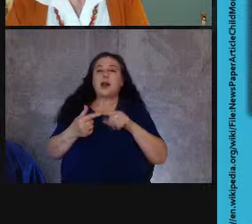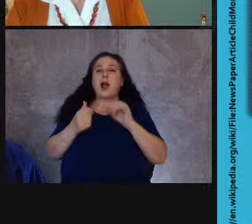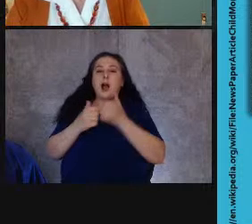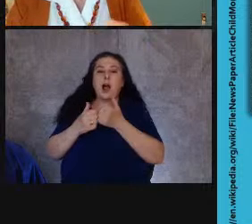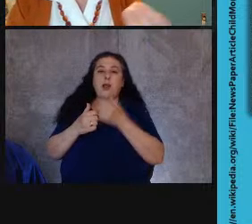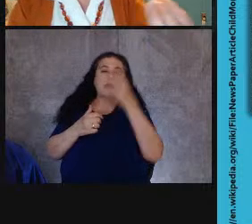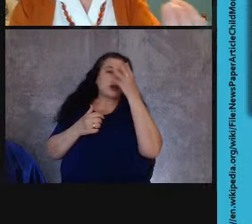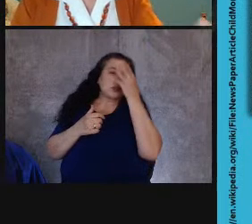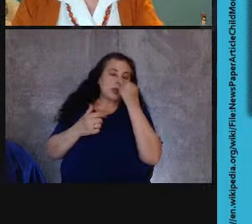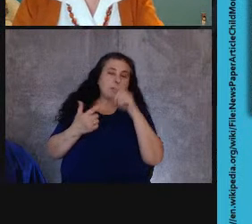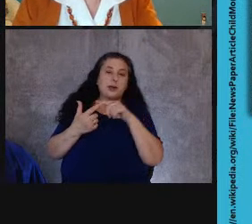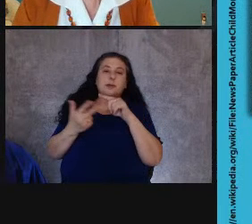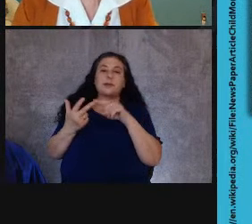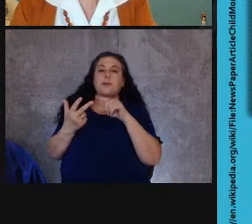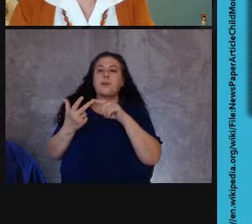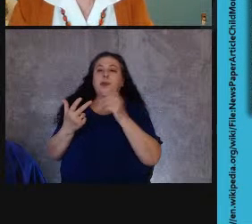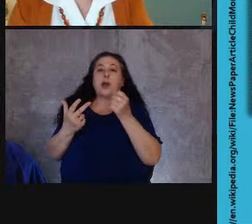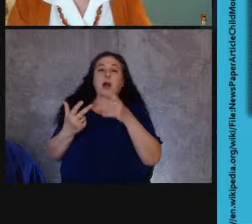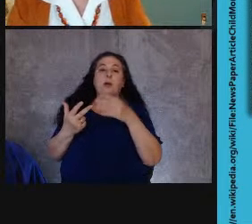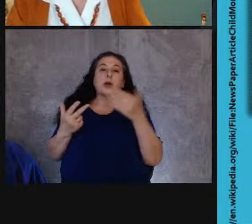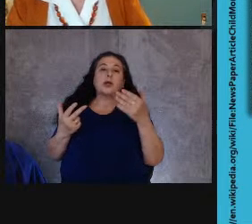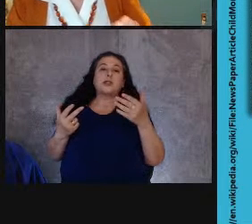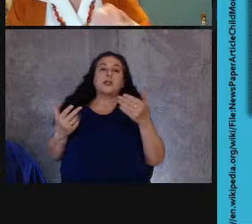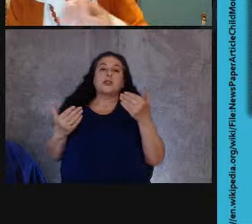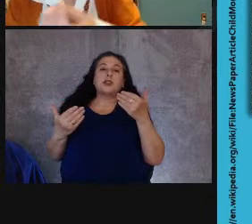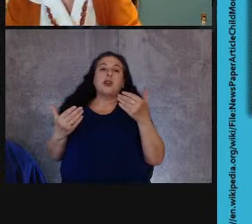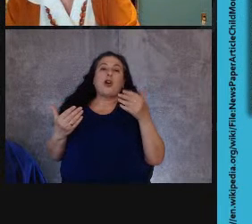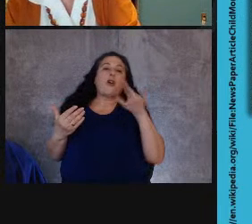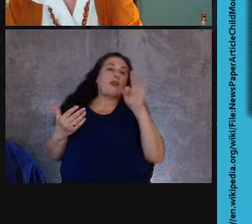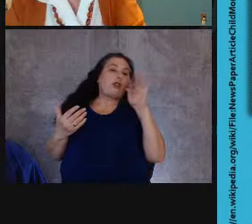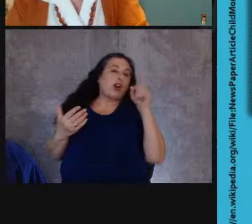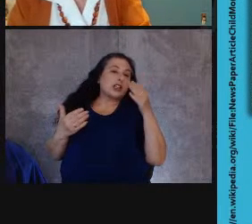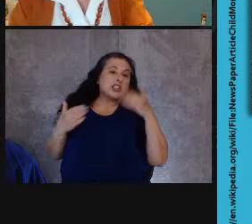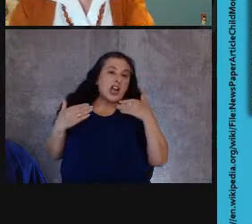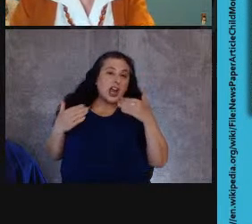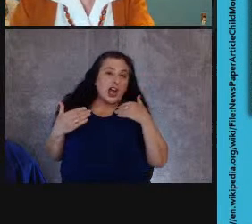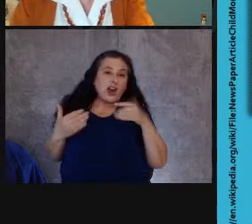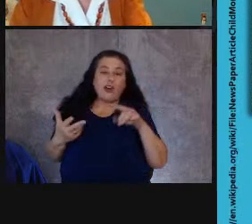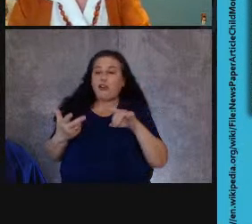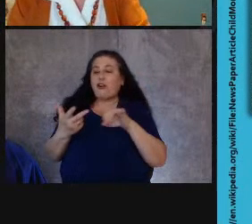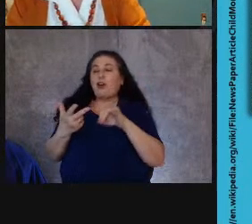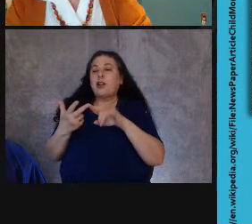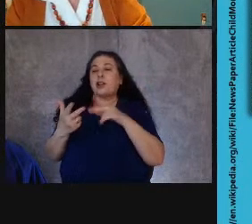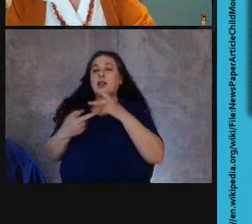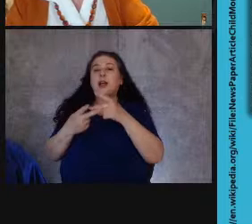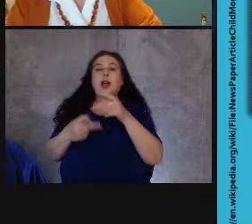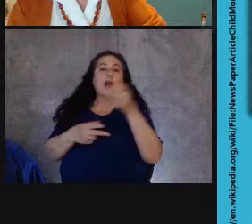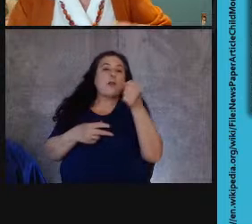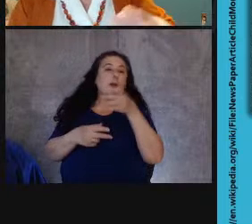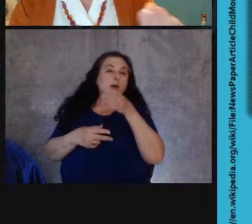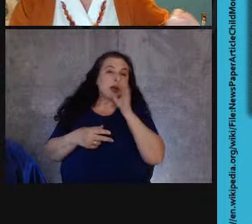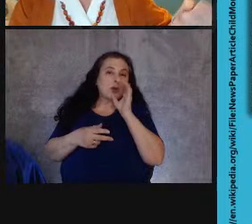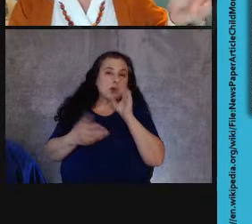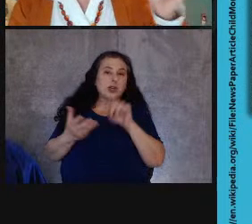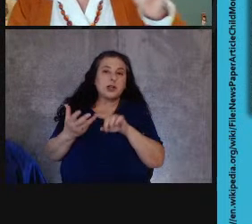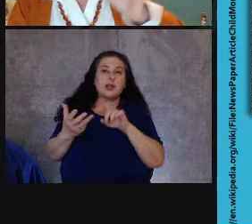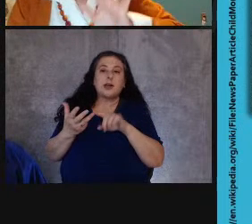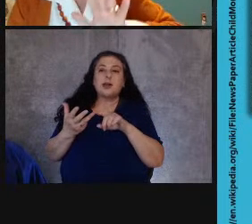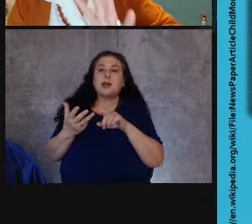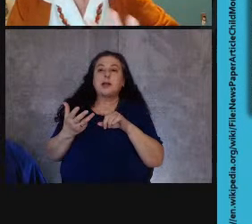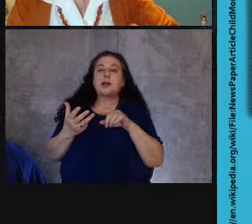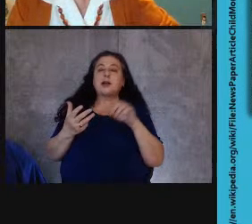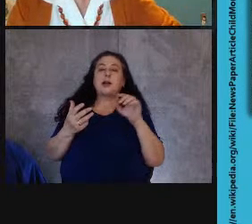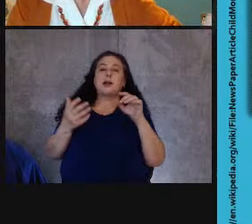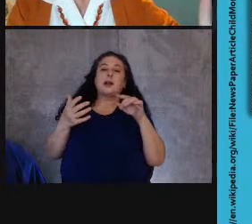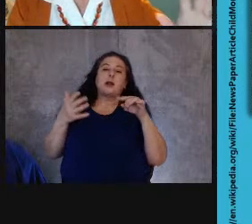were sleeping, to how much fresh air they were getting, to the kind of milk they were drinking. And I mean, these